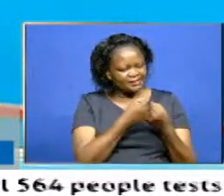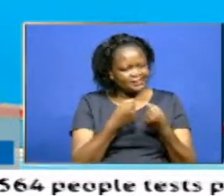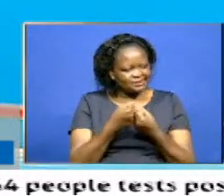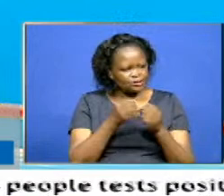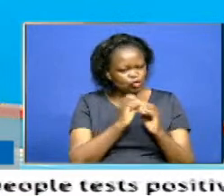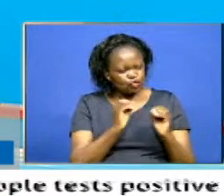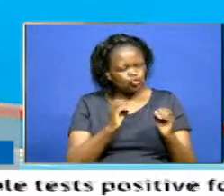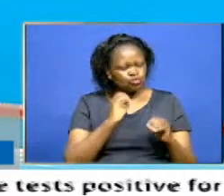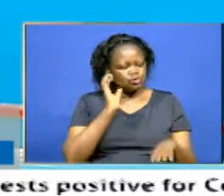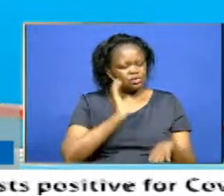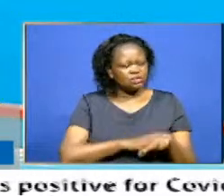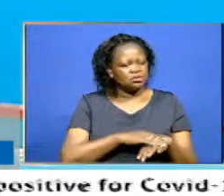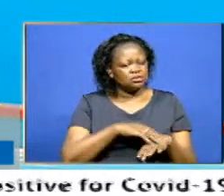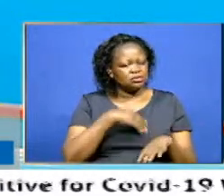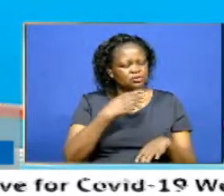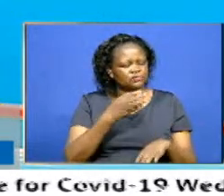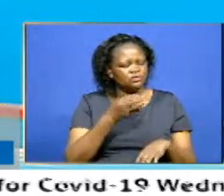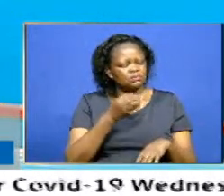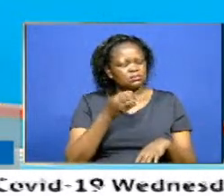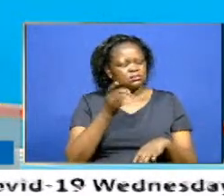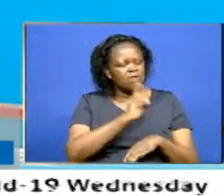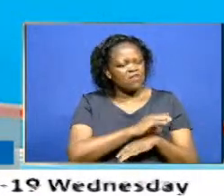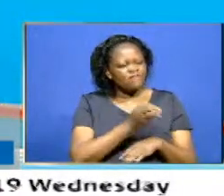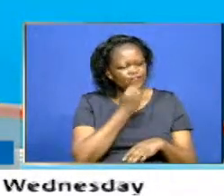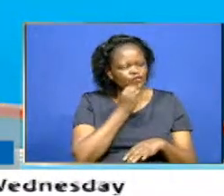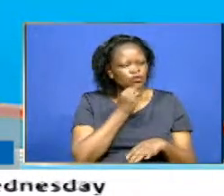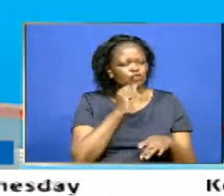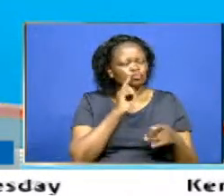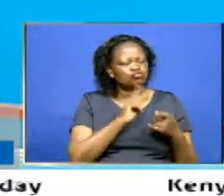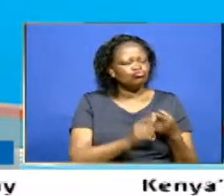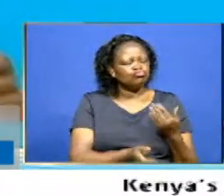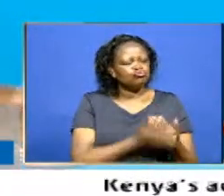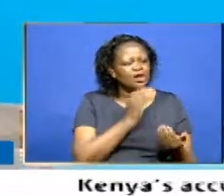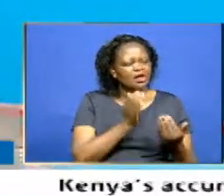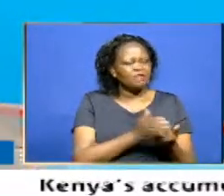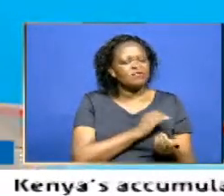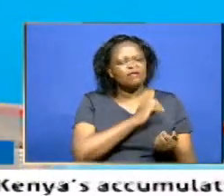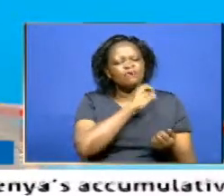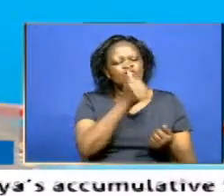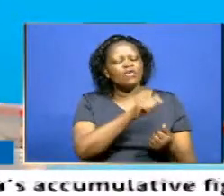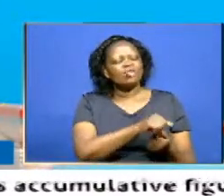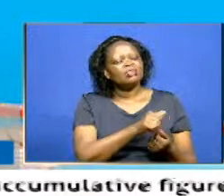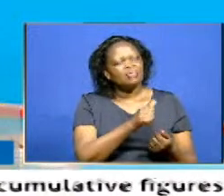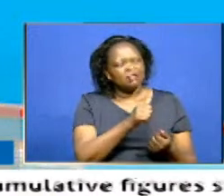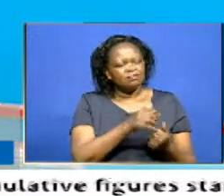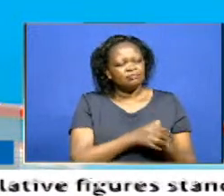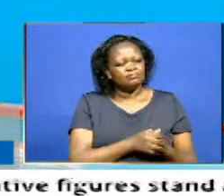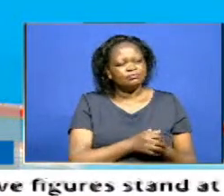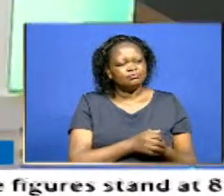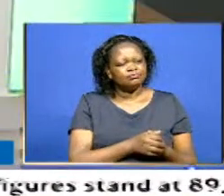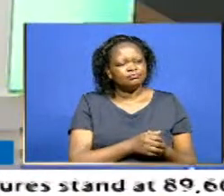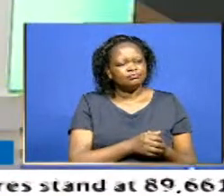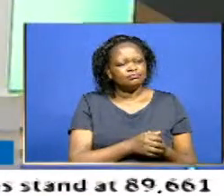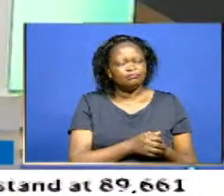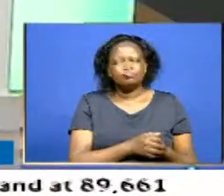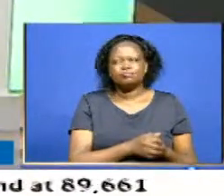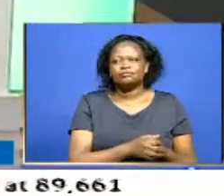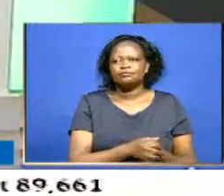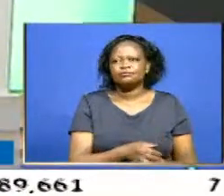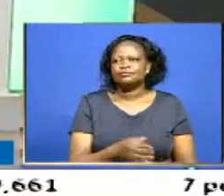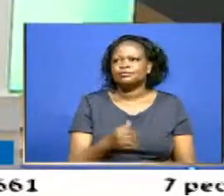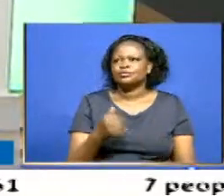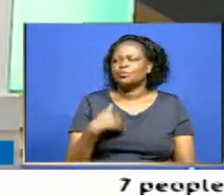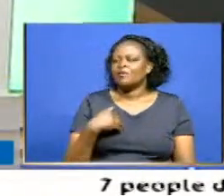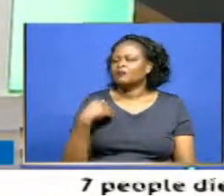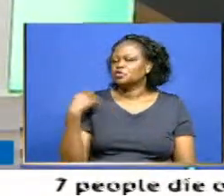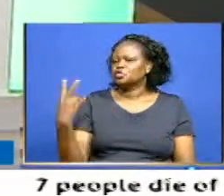their daily meals, but also going to cater for the millions who are likely to join this bracket? So there are two elements.